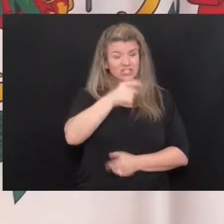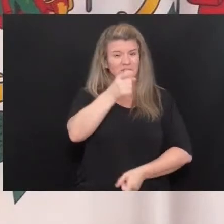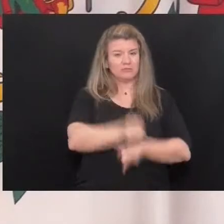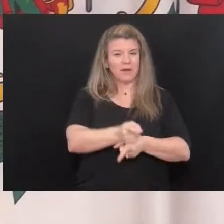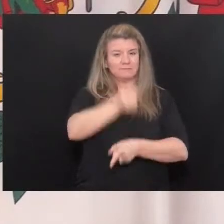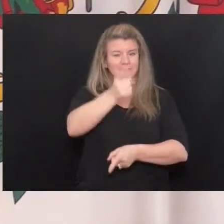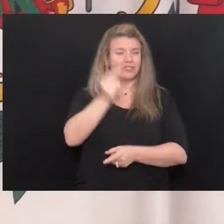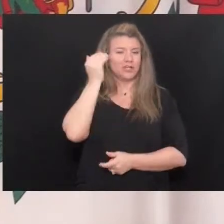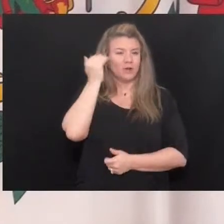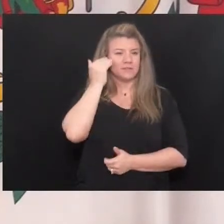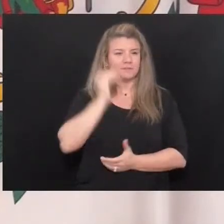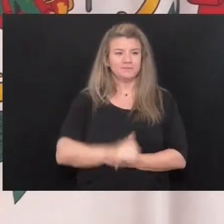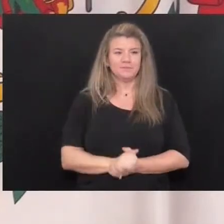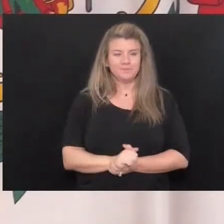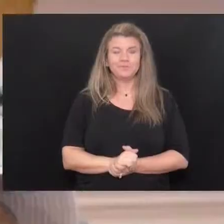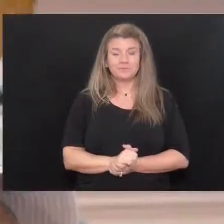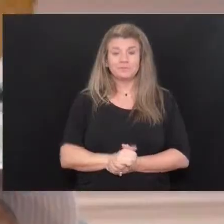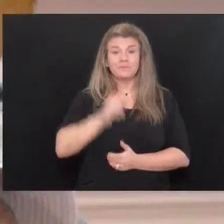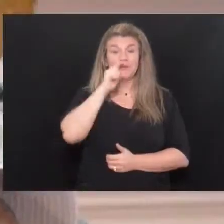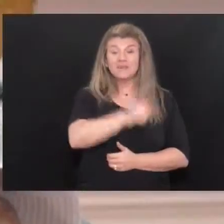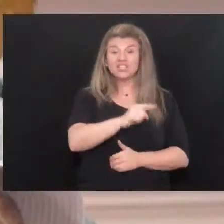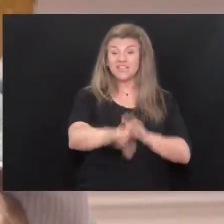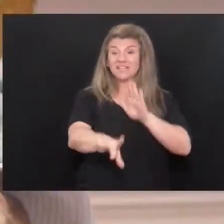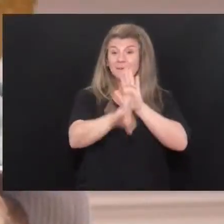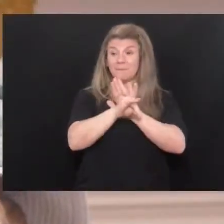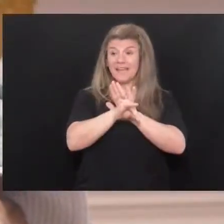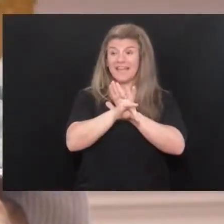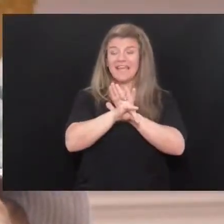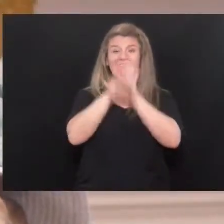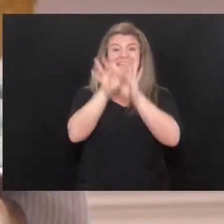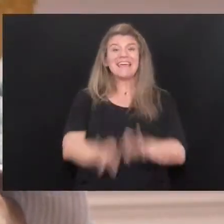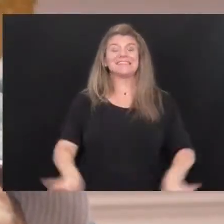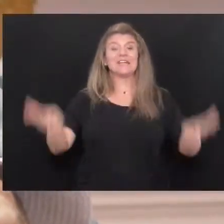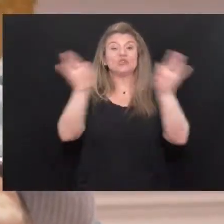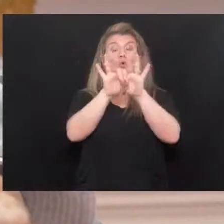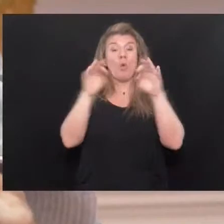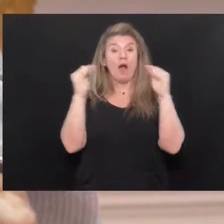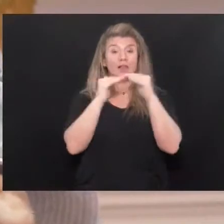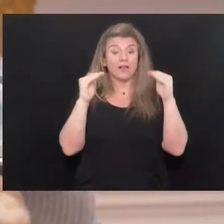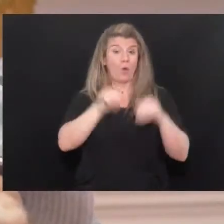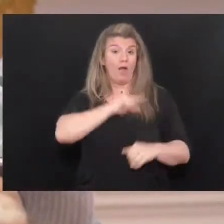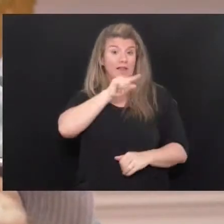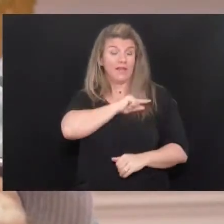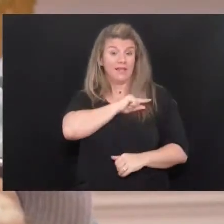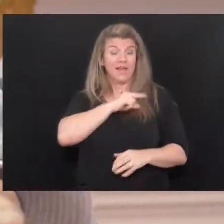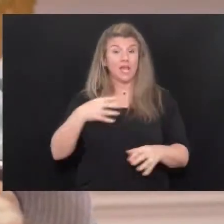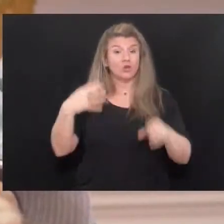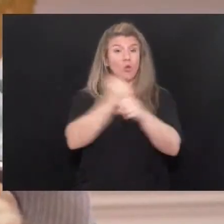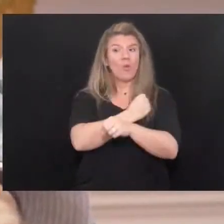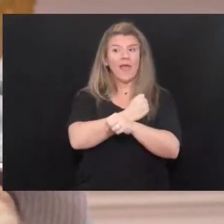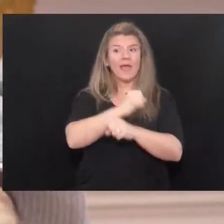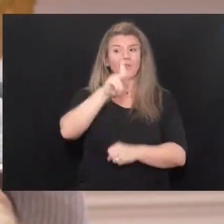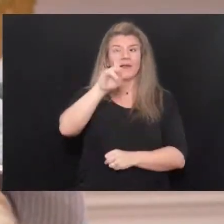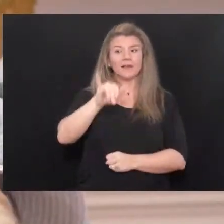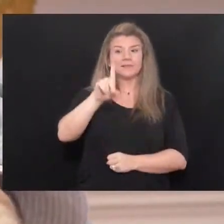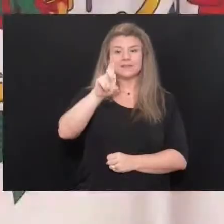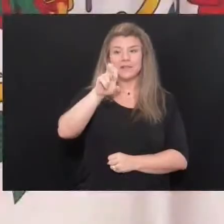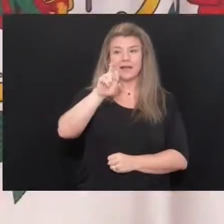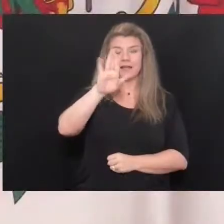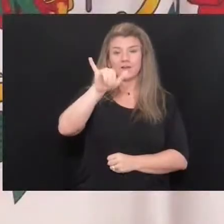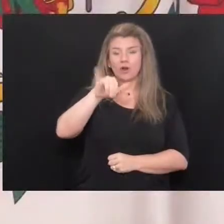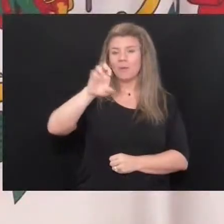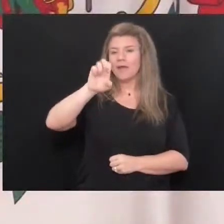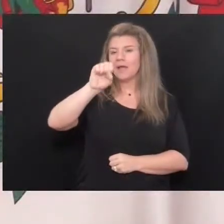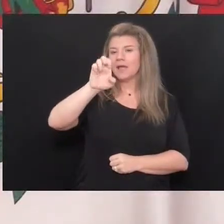money. But she's picking essential quality to win the Kentucky Derby.